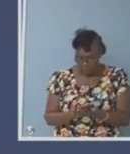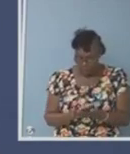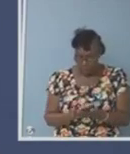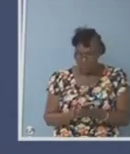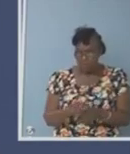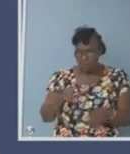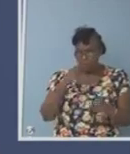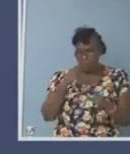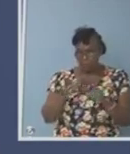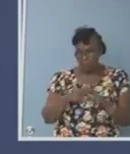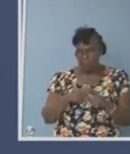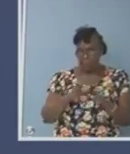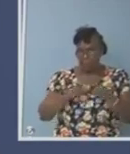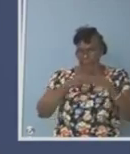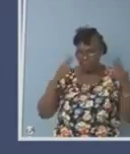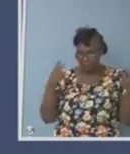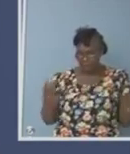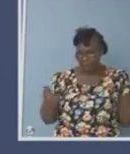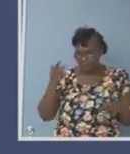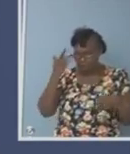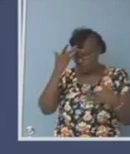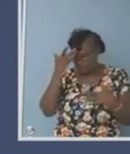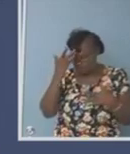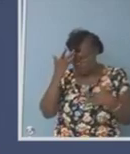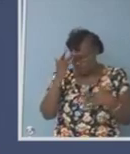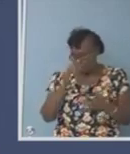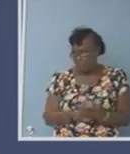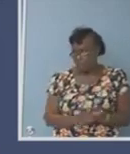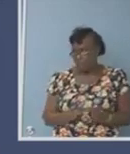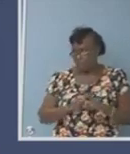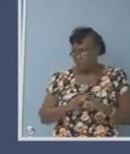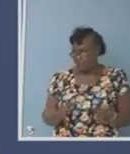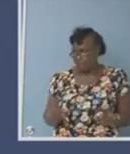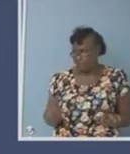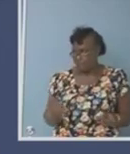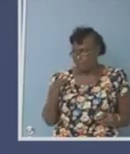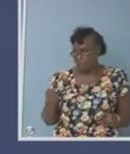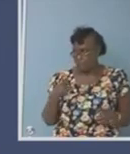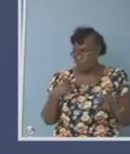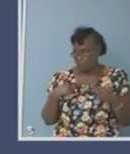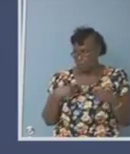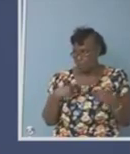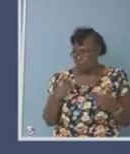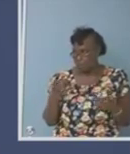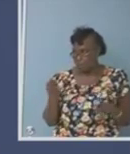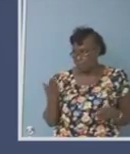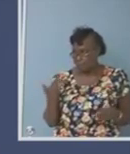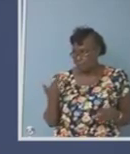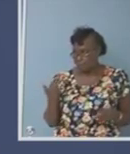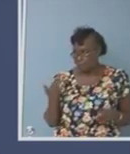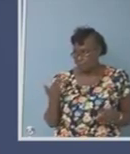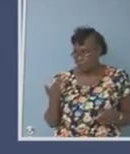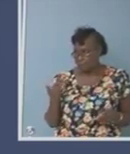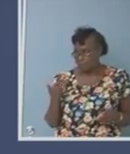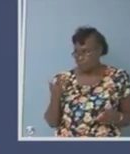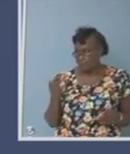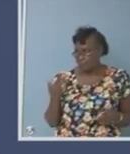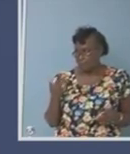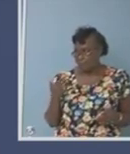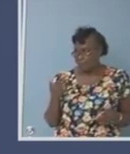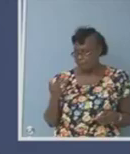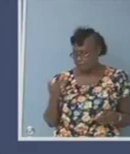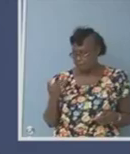are critical. The statistic shows that we would only have 10 to 15% of